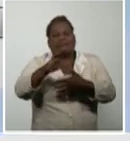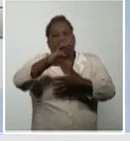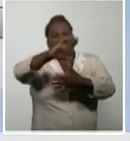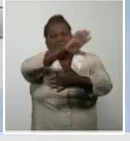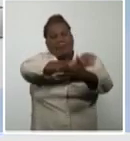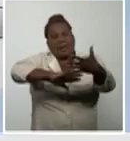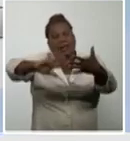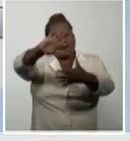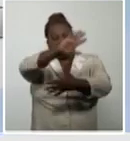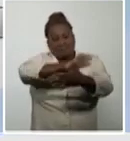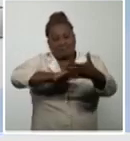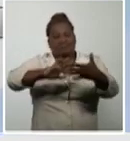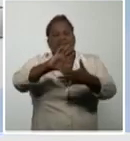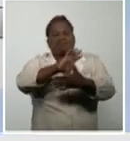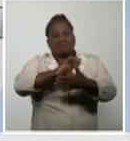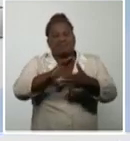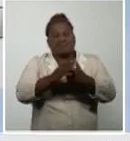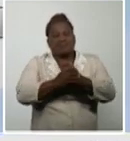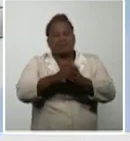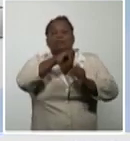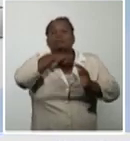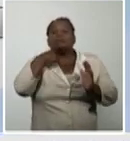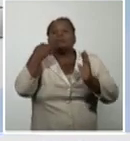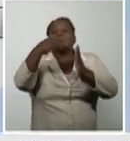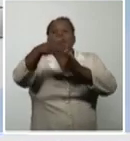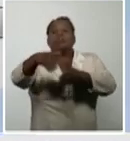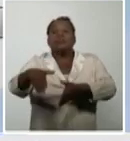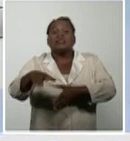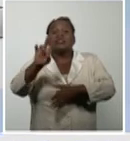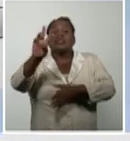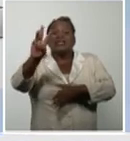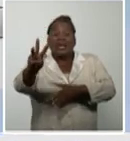The death toll was of